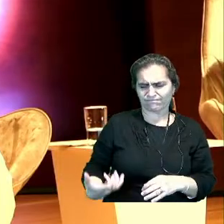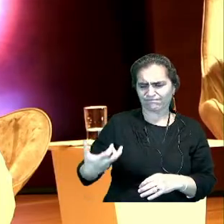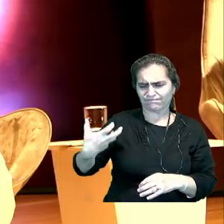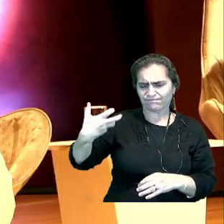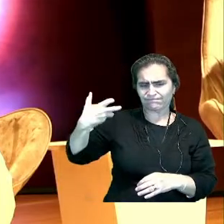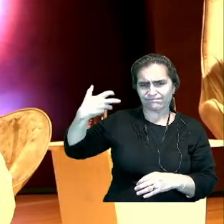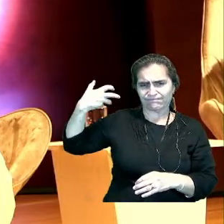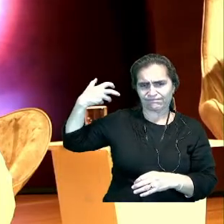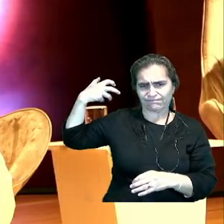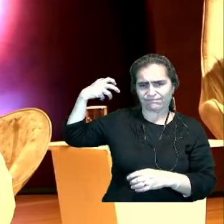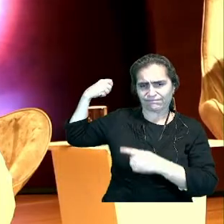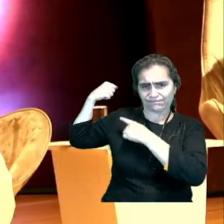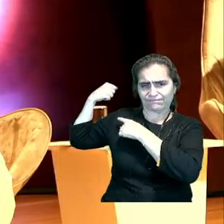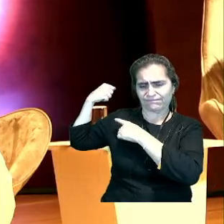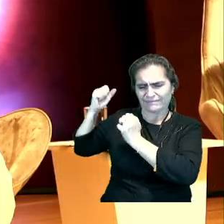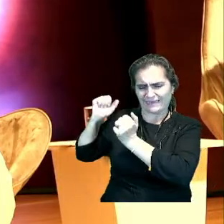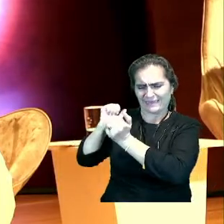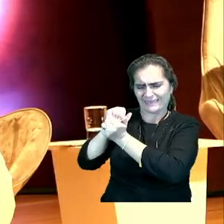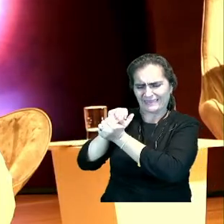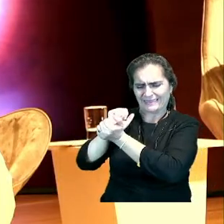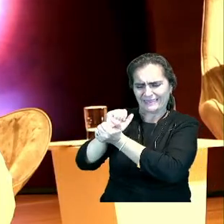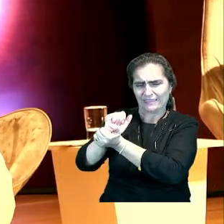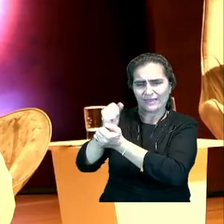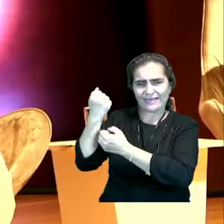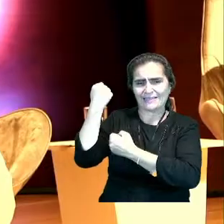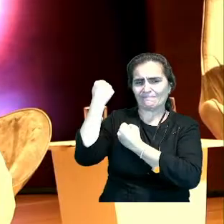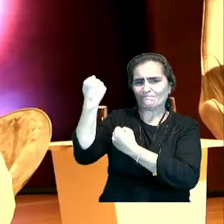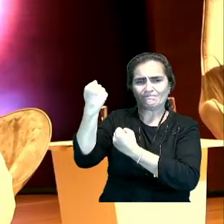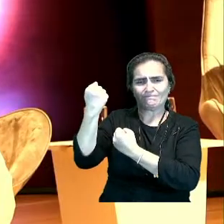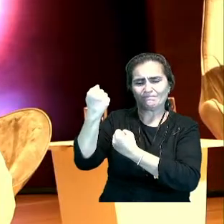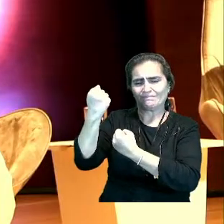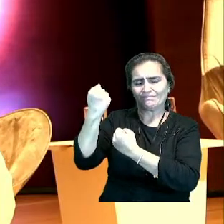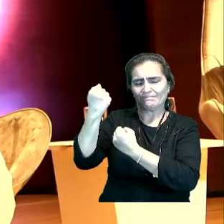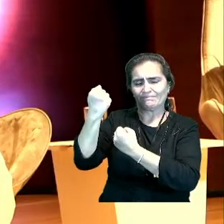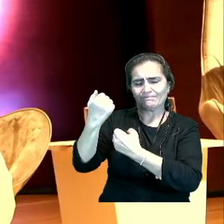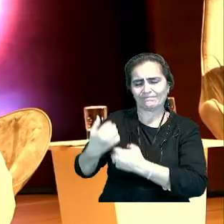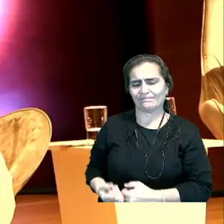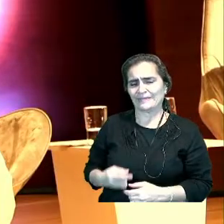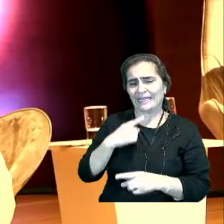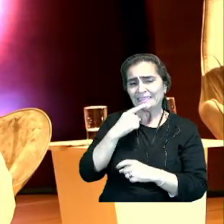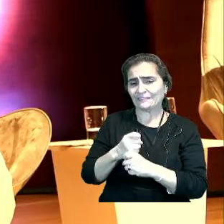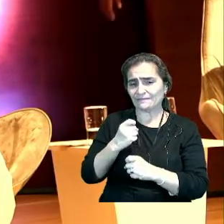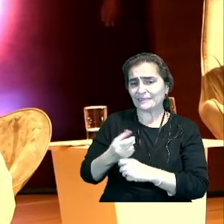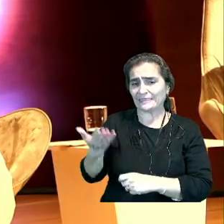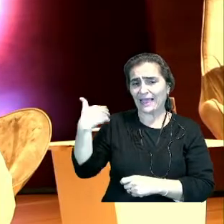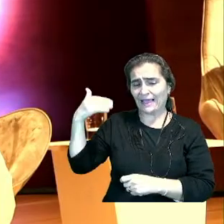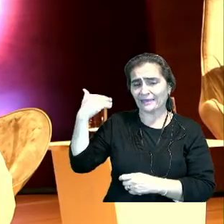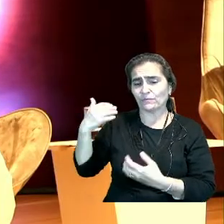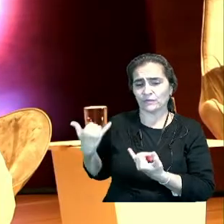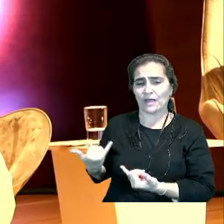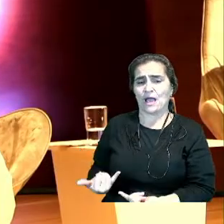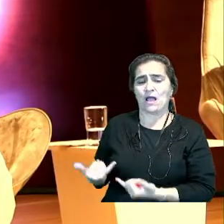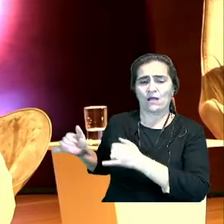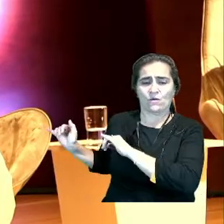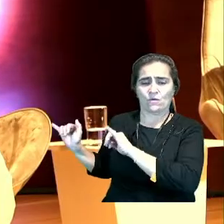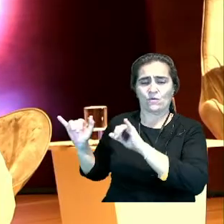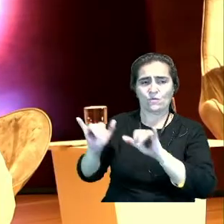accept the position of the colonizers, denying their